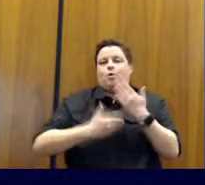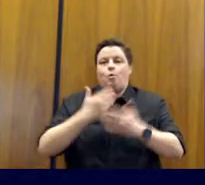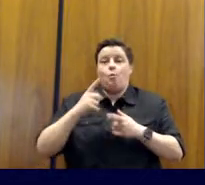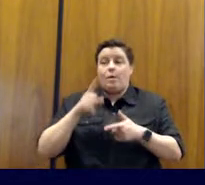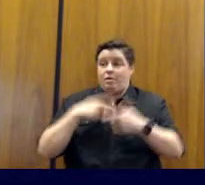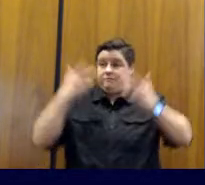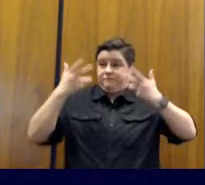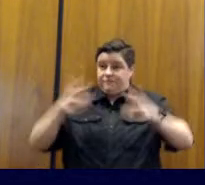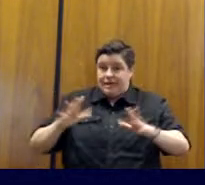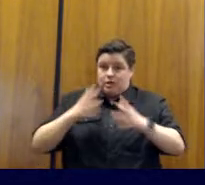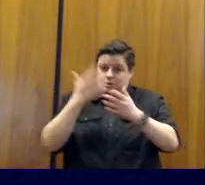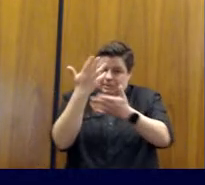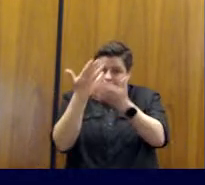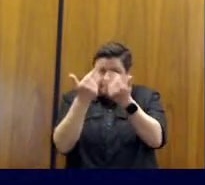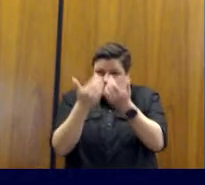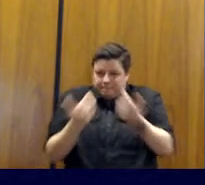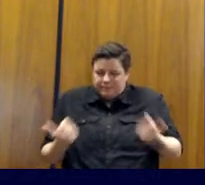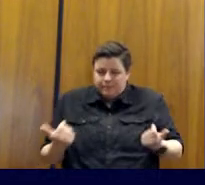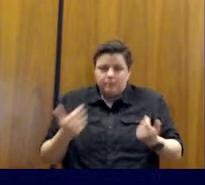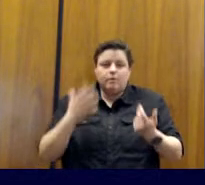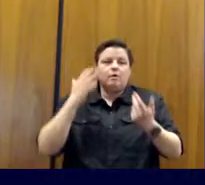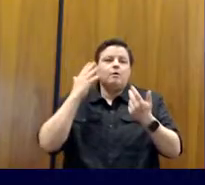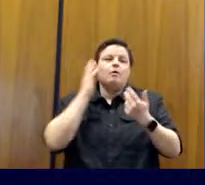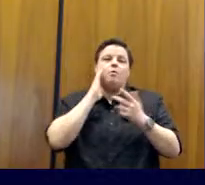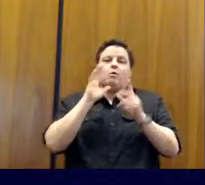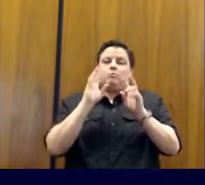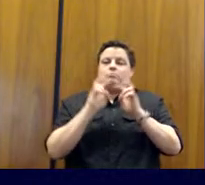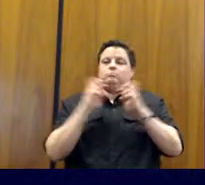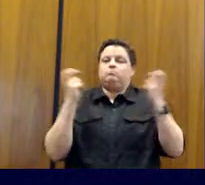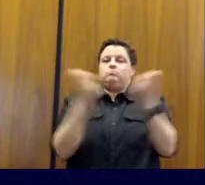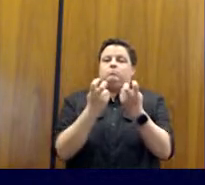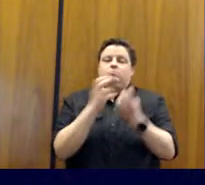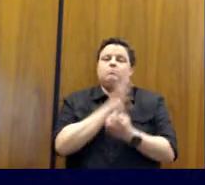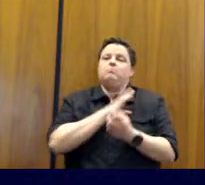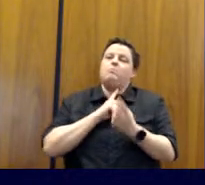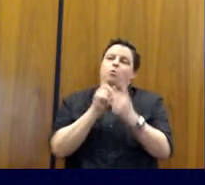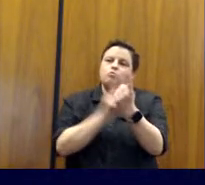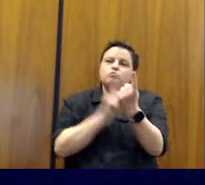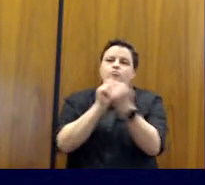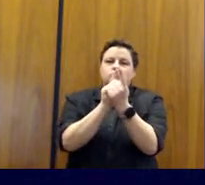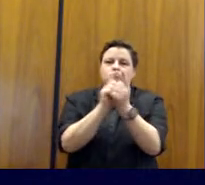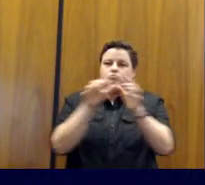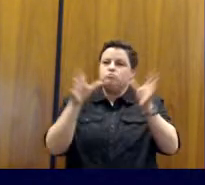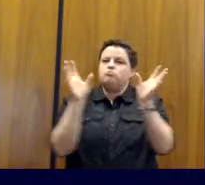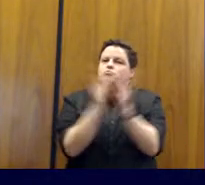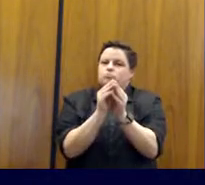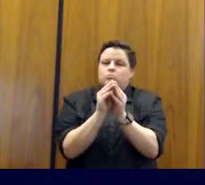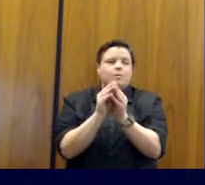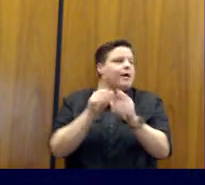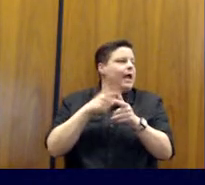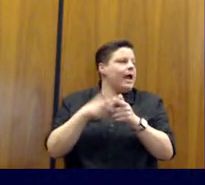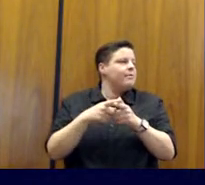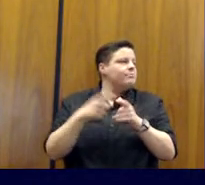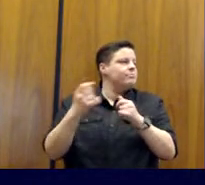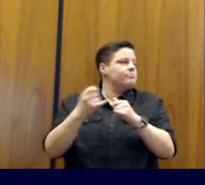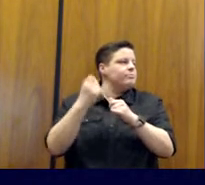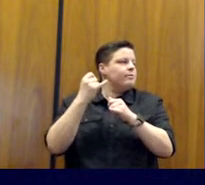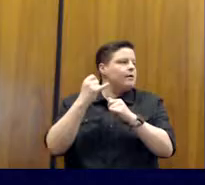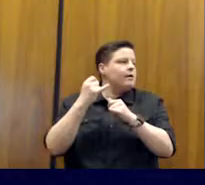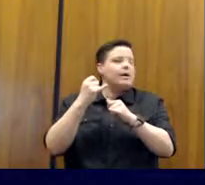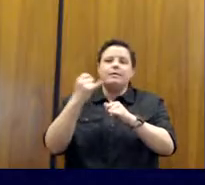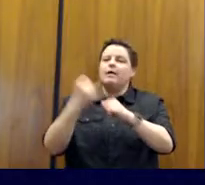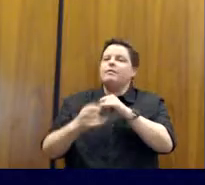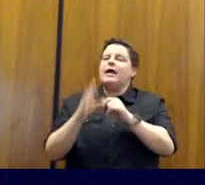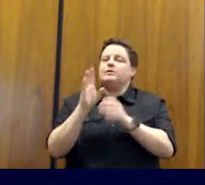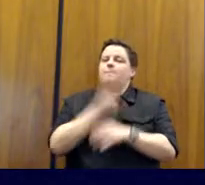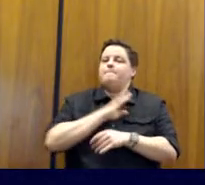that, we will meet. From there, we'll go over it. And then by the end of the month, the last board meeting, we plan on having it on the agenda to